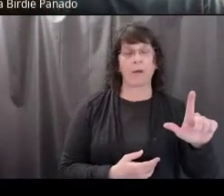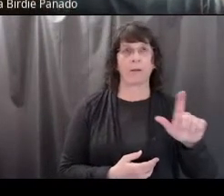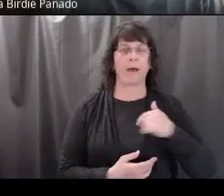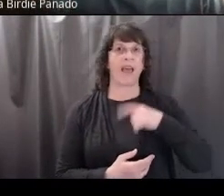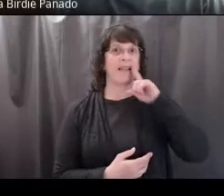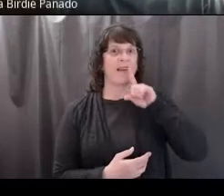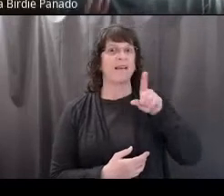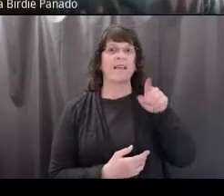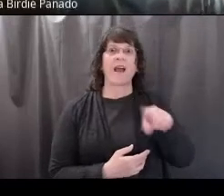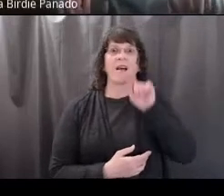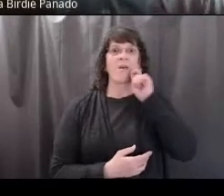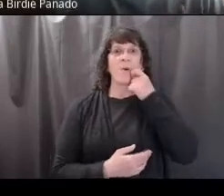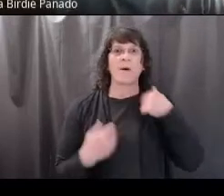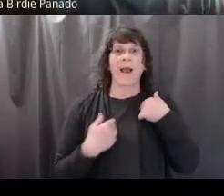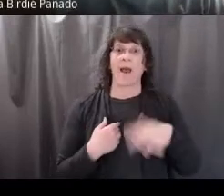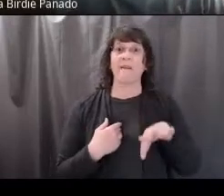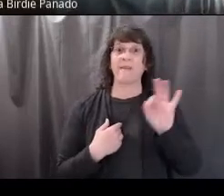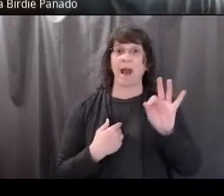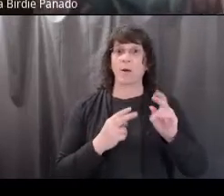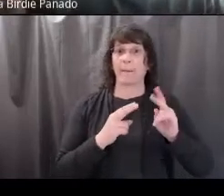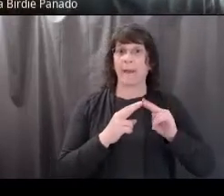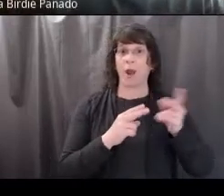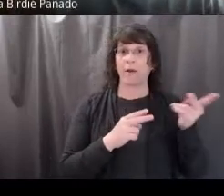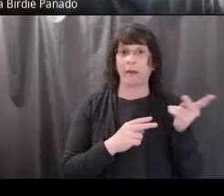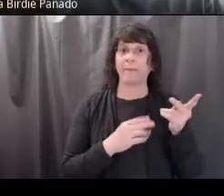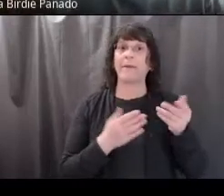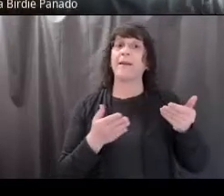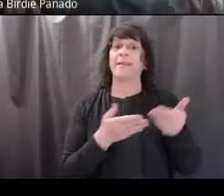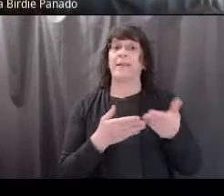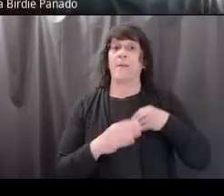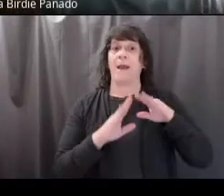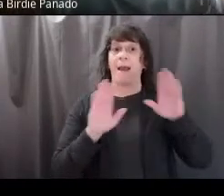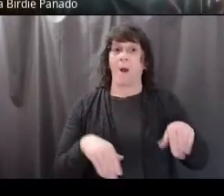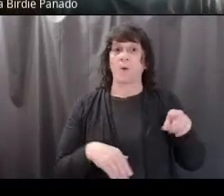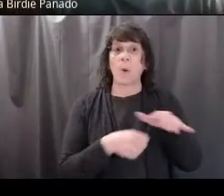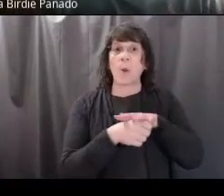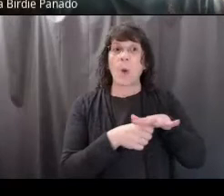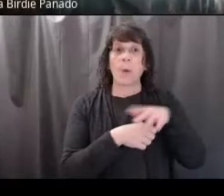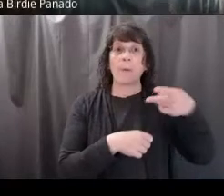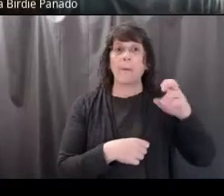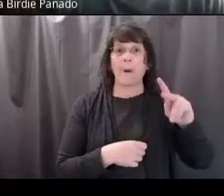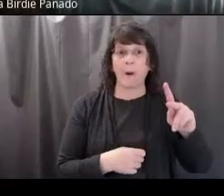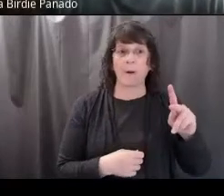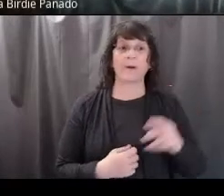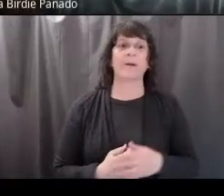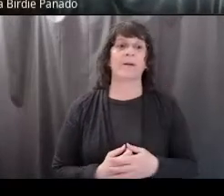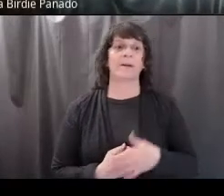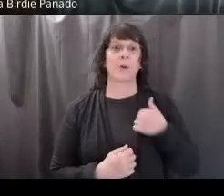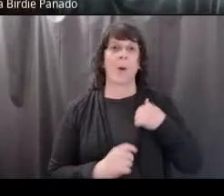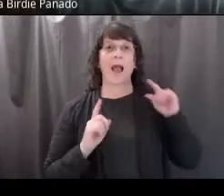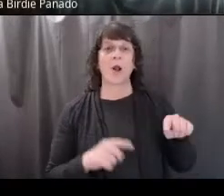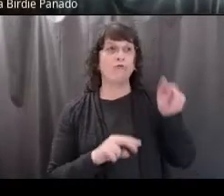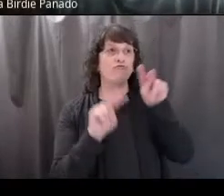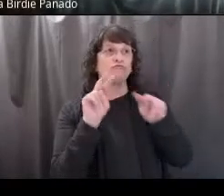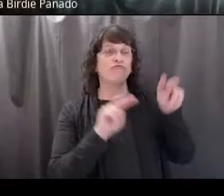animals. I actually found a pair of them by my house in a local neighborhood park. So I go and I